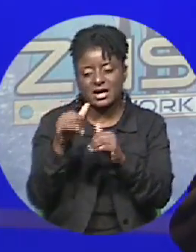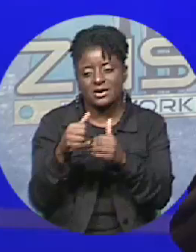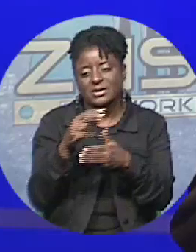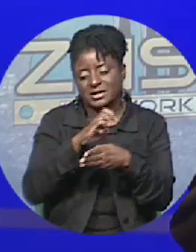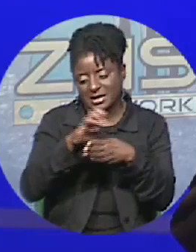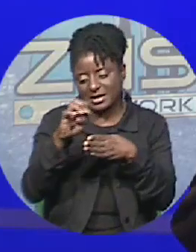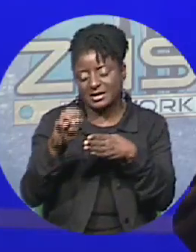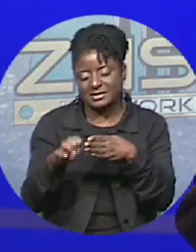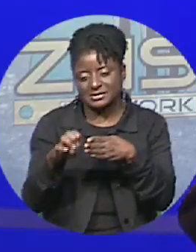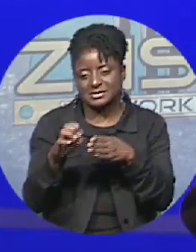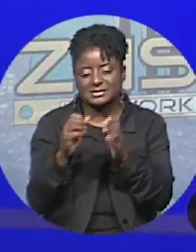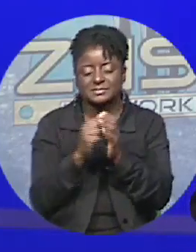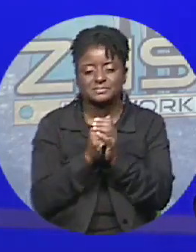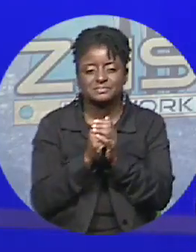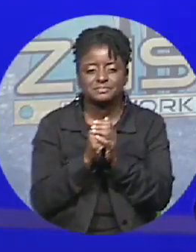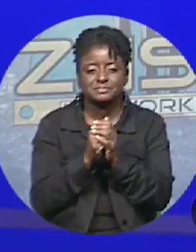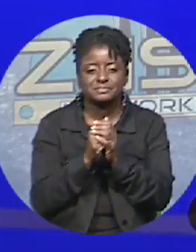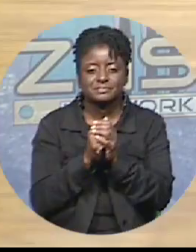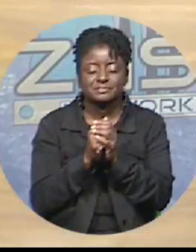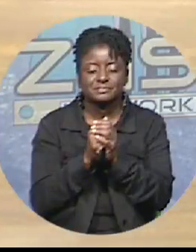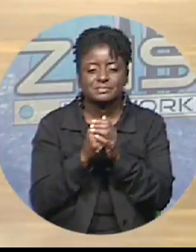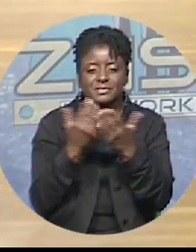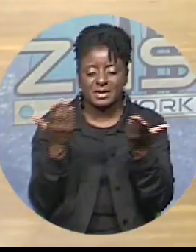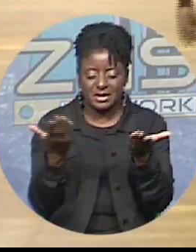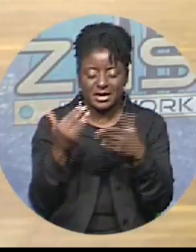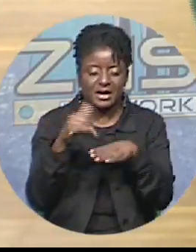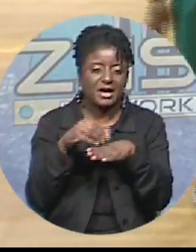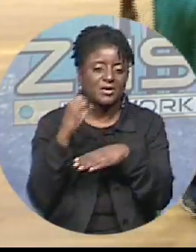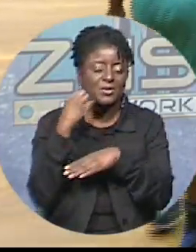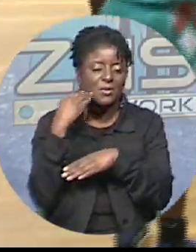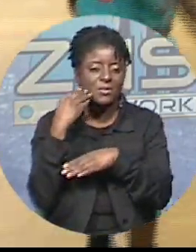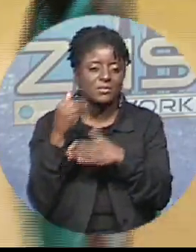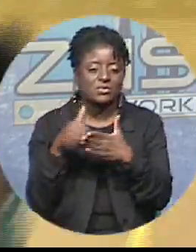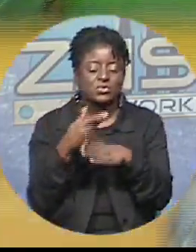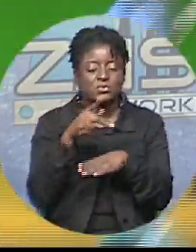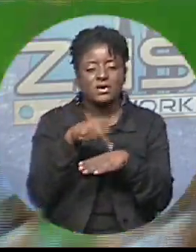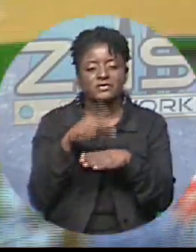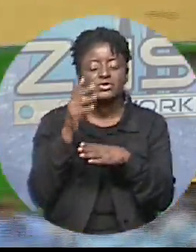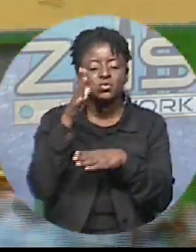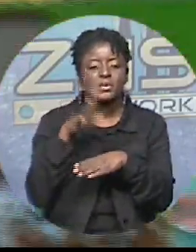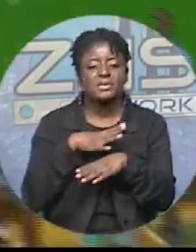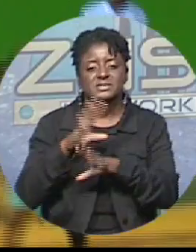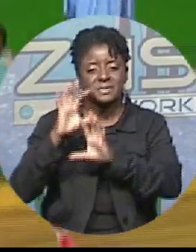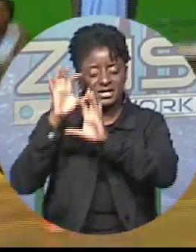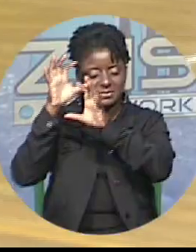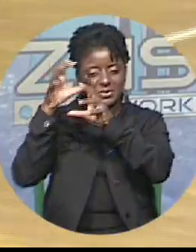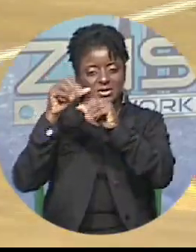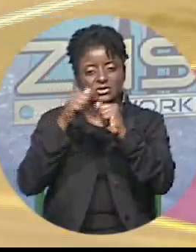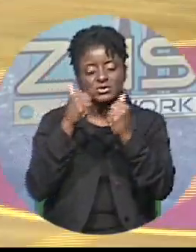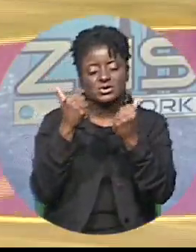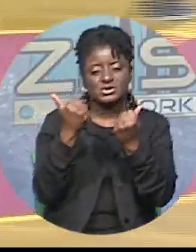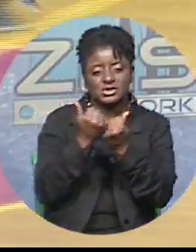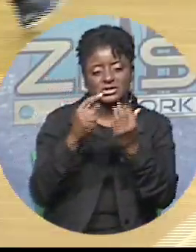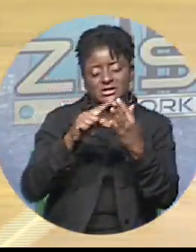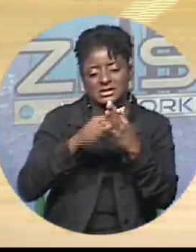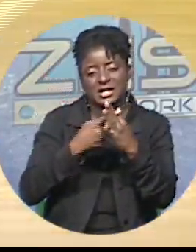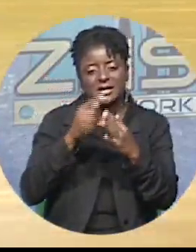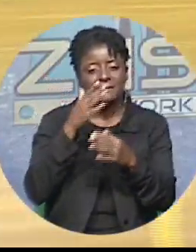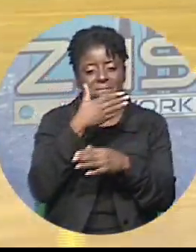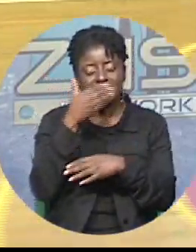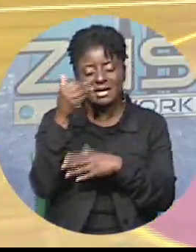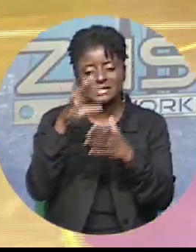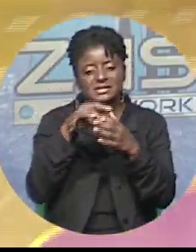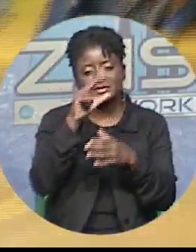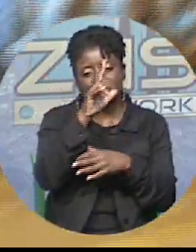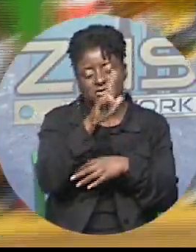of March Madness. Well, back here at home, the Providence Women's Basketball Association tipping off its best of 3 first-round